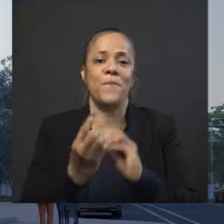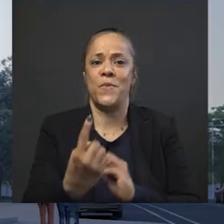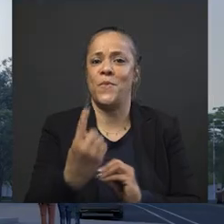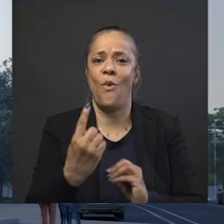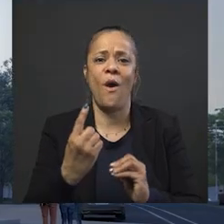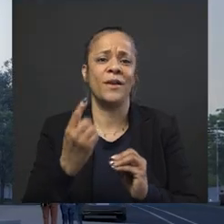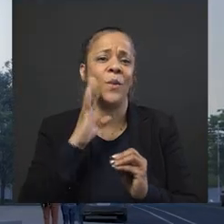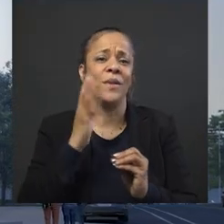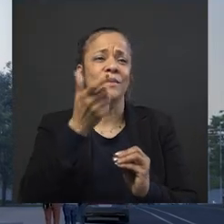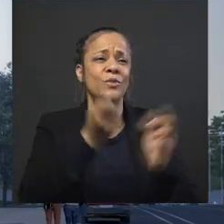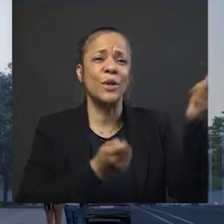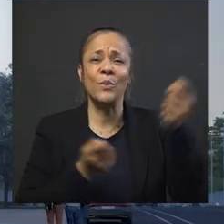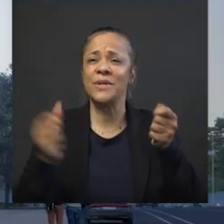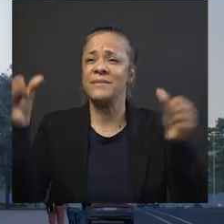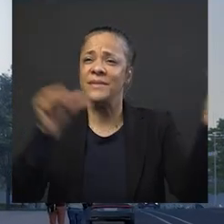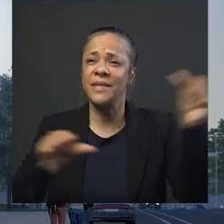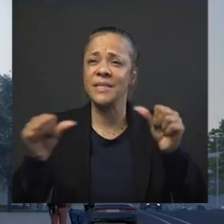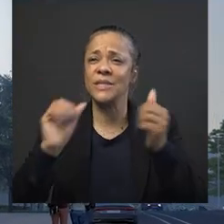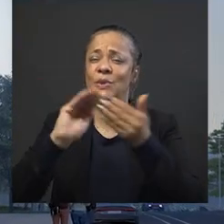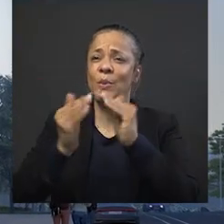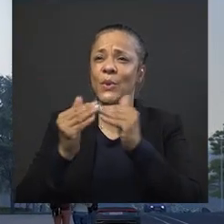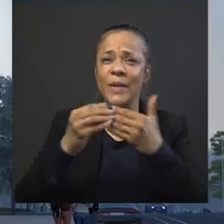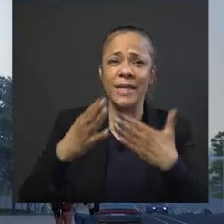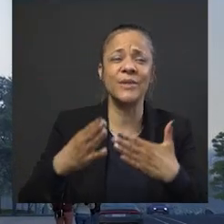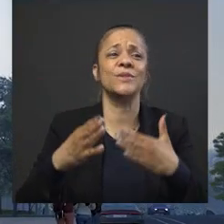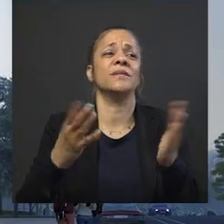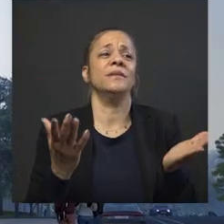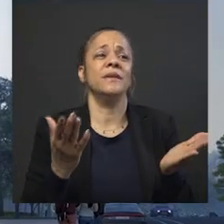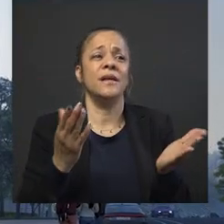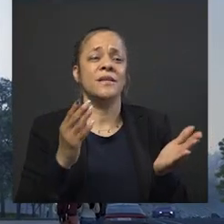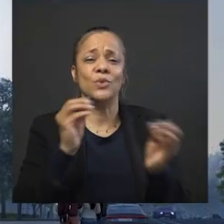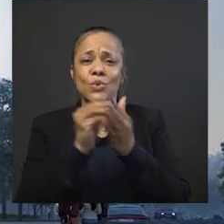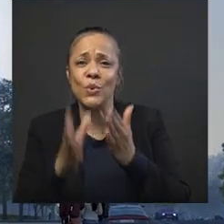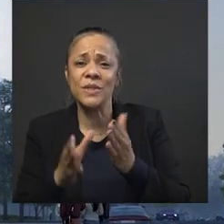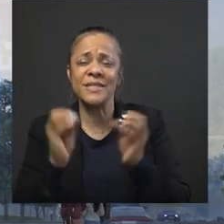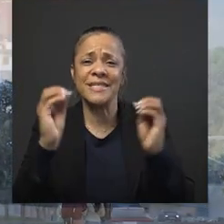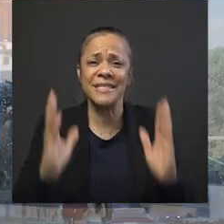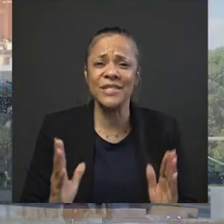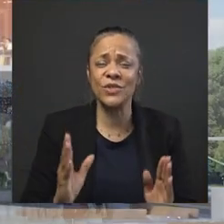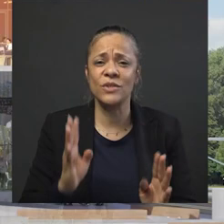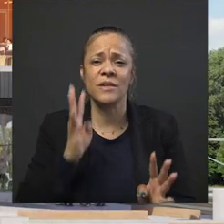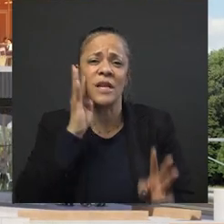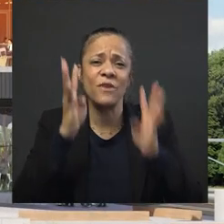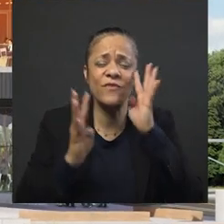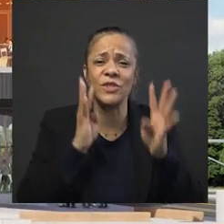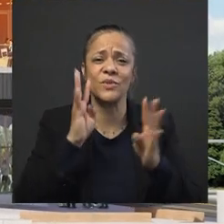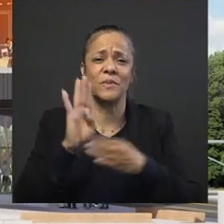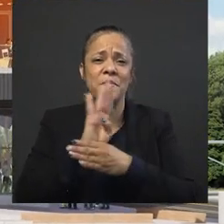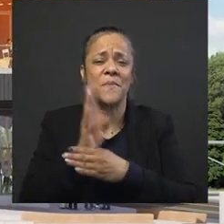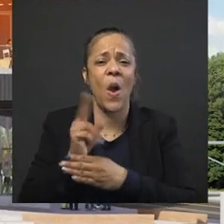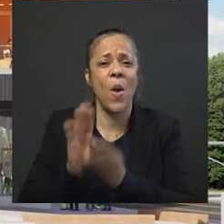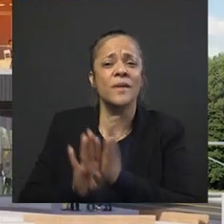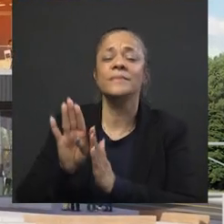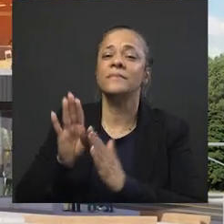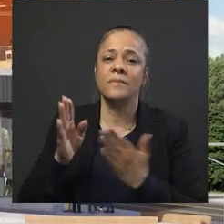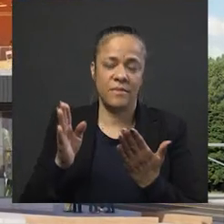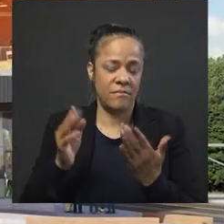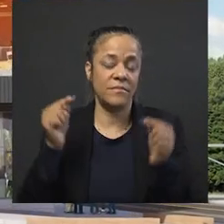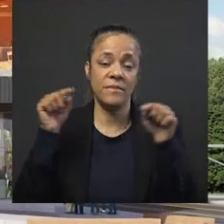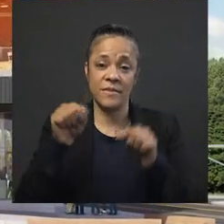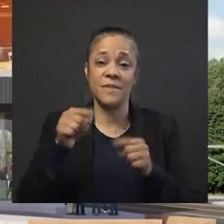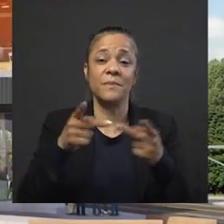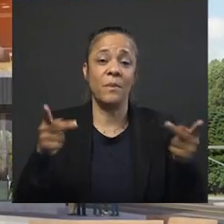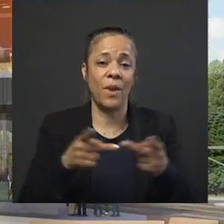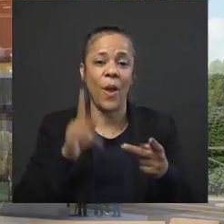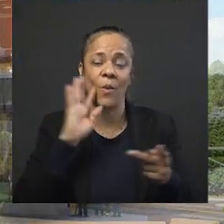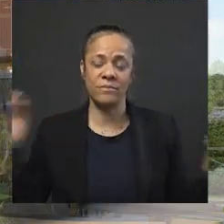one-of-a-kind campus bringing together scientists, community leaders, teachers, students, innovators, and entrepreneurs in a unique setting